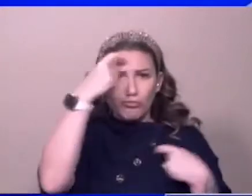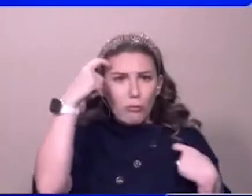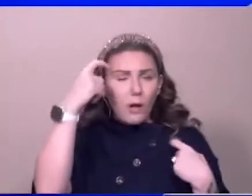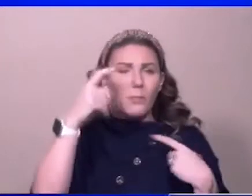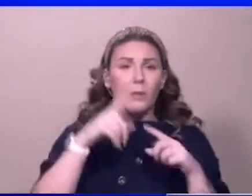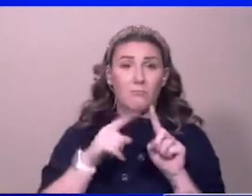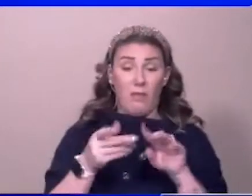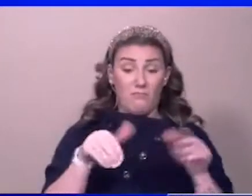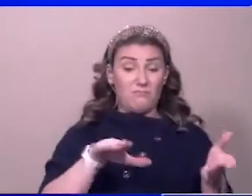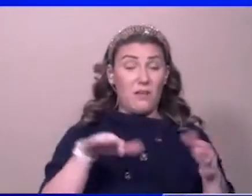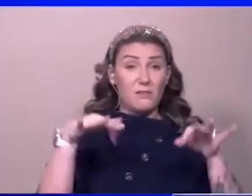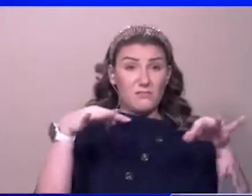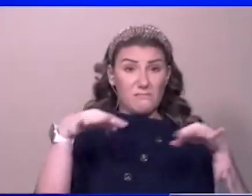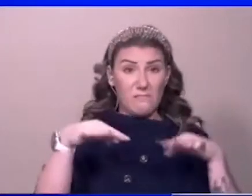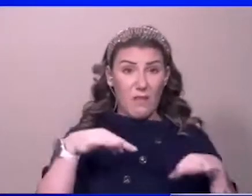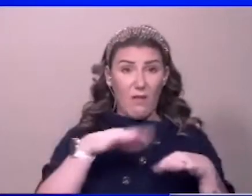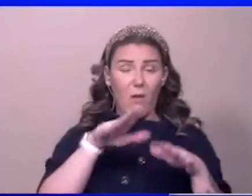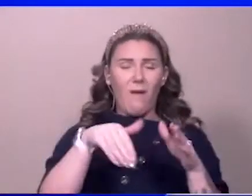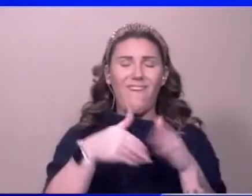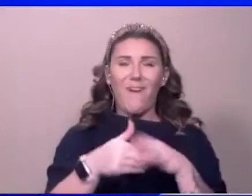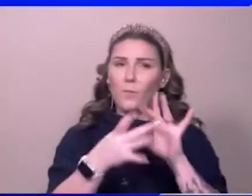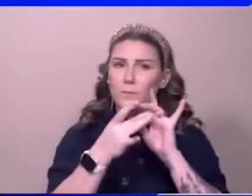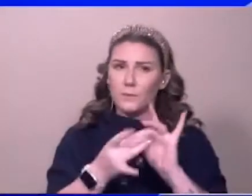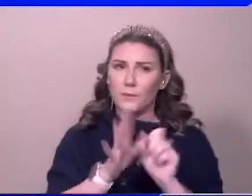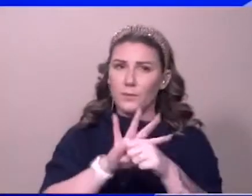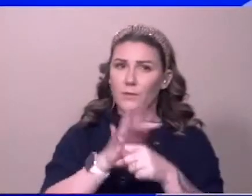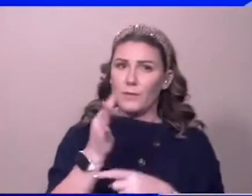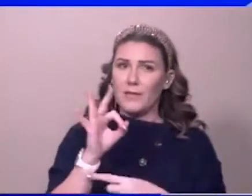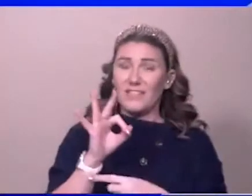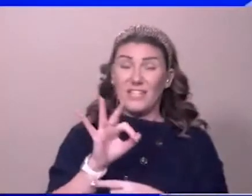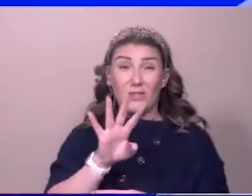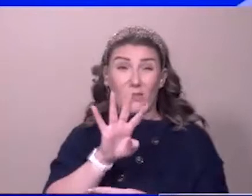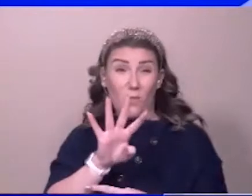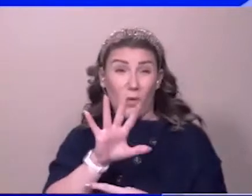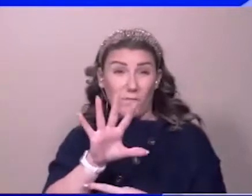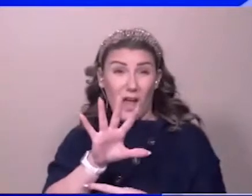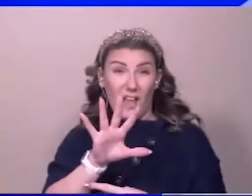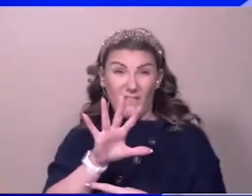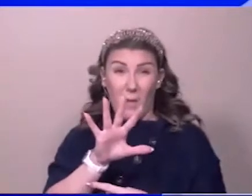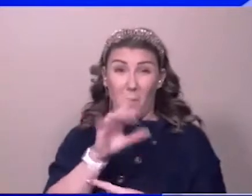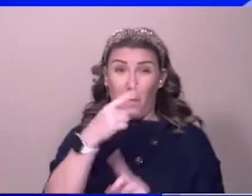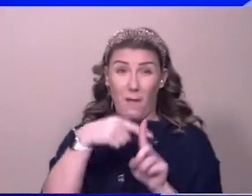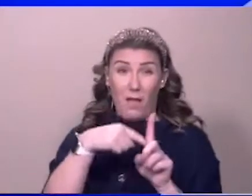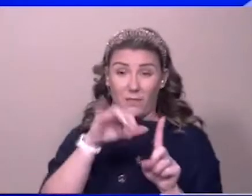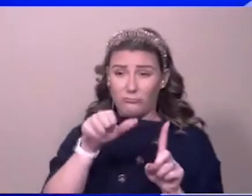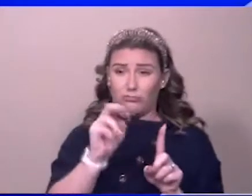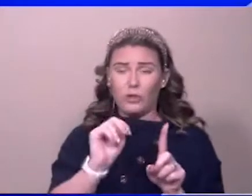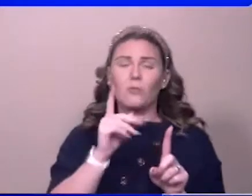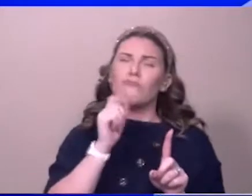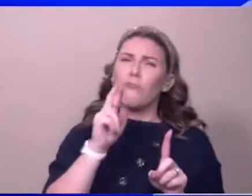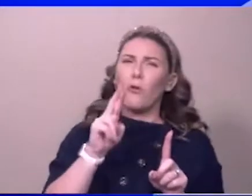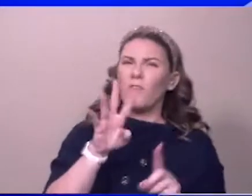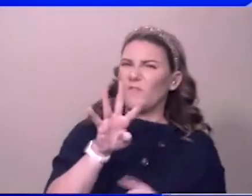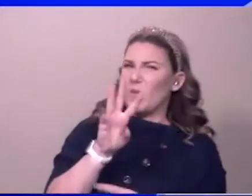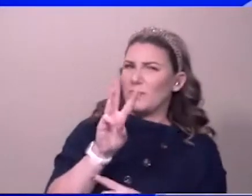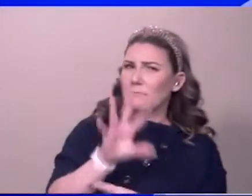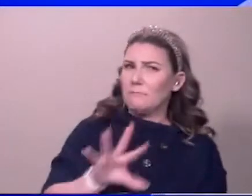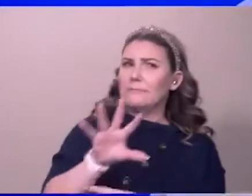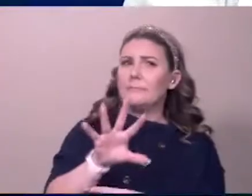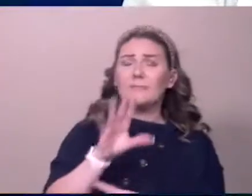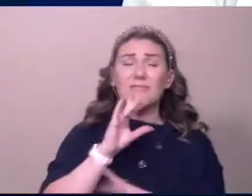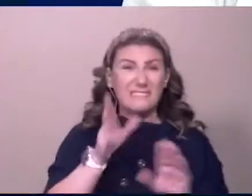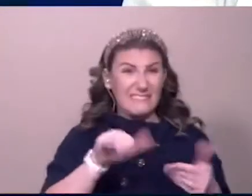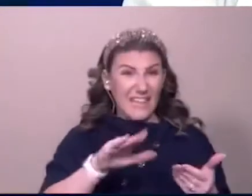that we described, these deaths are from COVID-19. And so 45 in the month of January or 46 in the month of January is really a